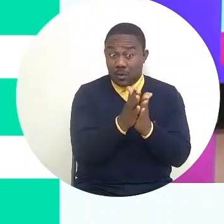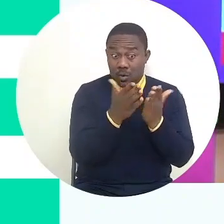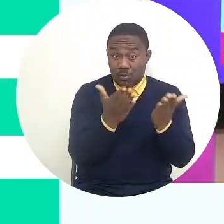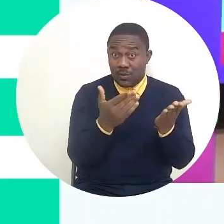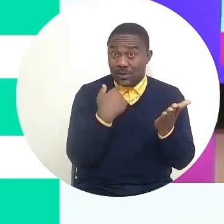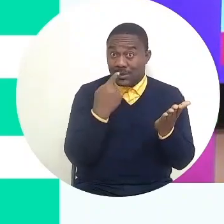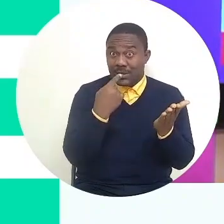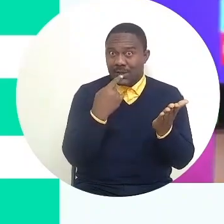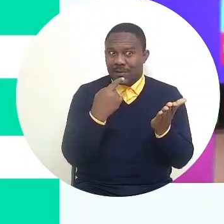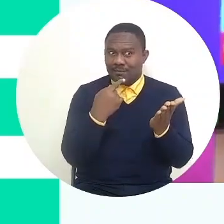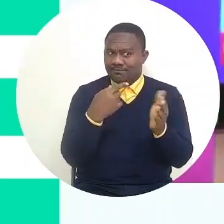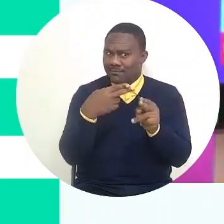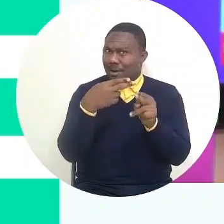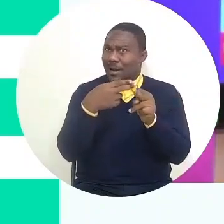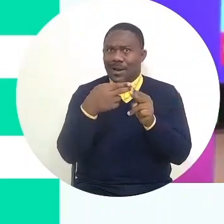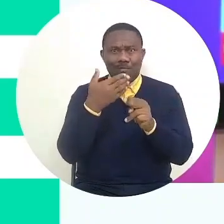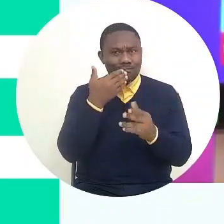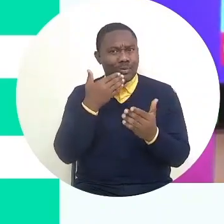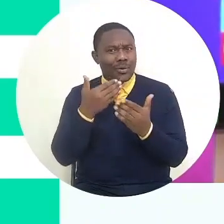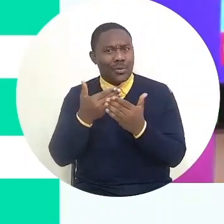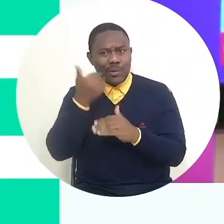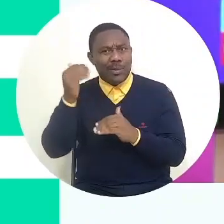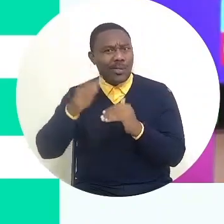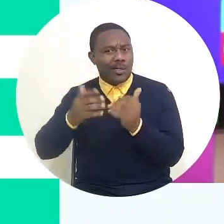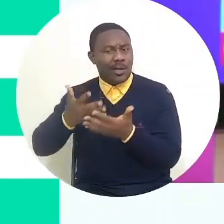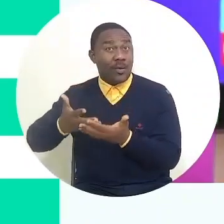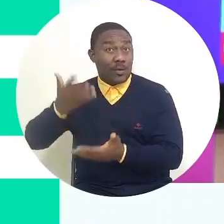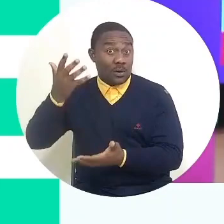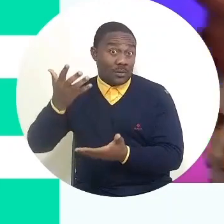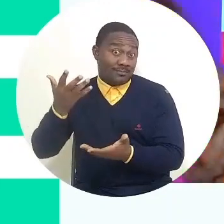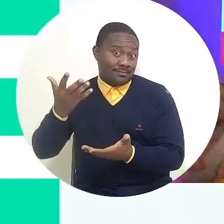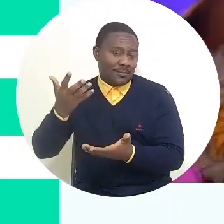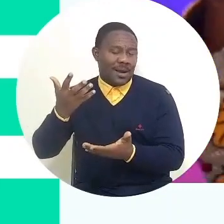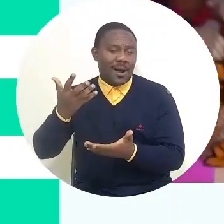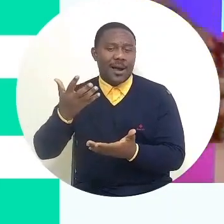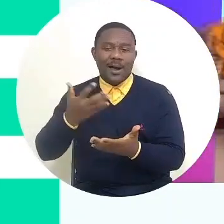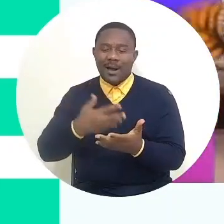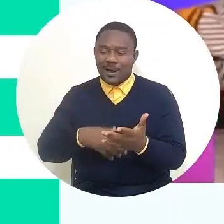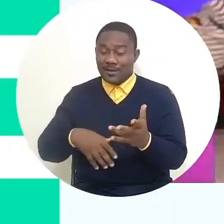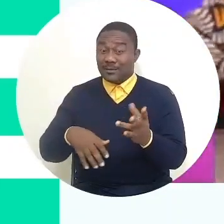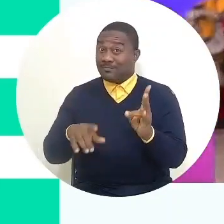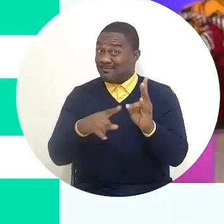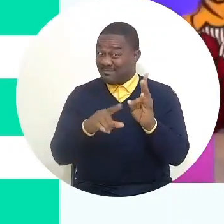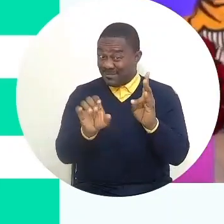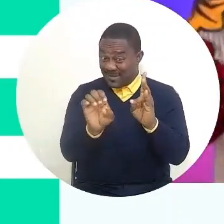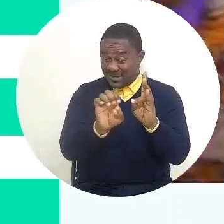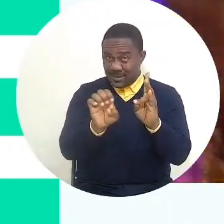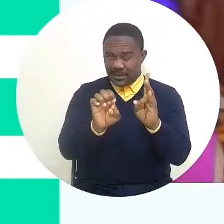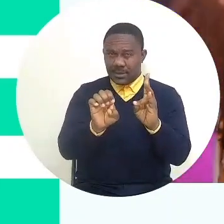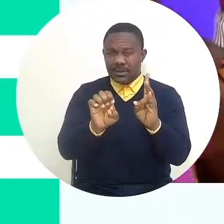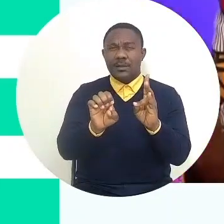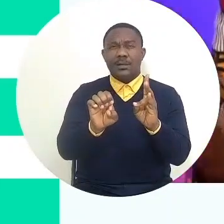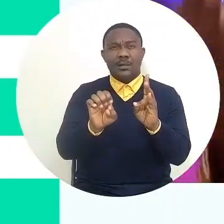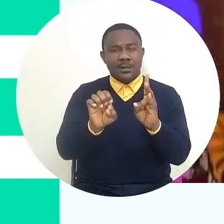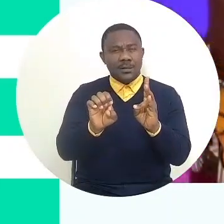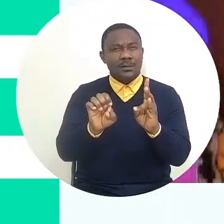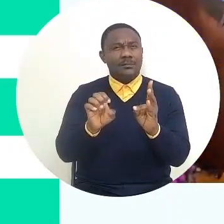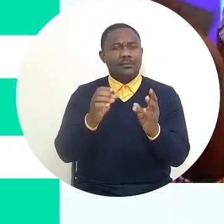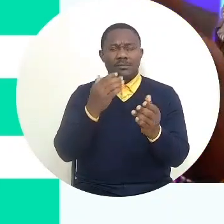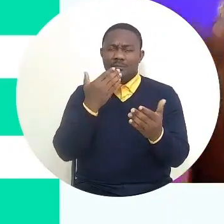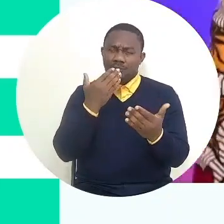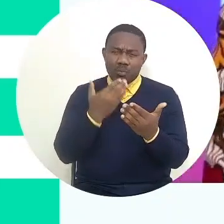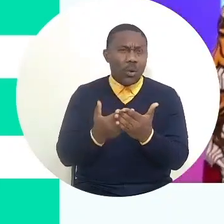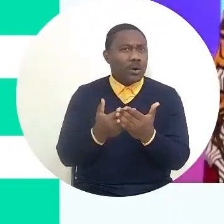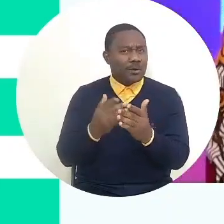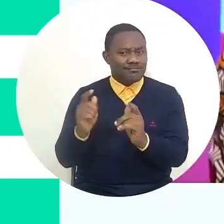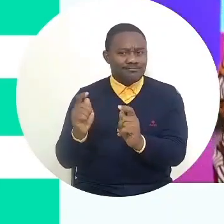good name is better than down riches. The E is you're going to earn a good name, a good reputation for your brand in discovering your purpose. You